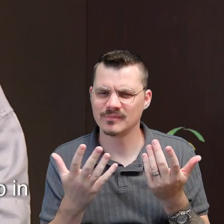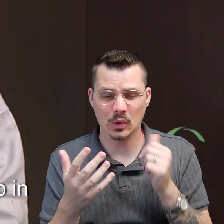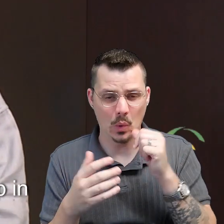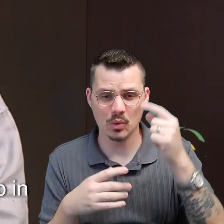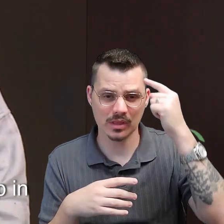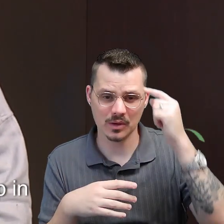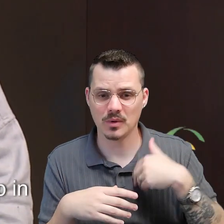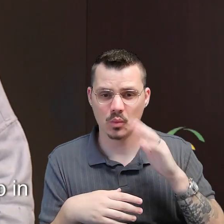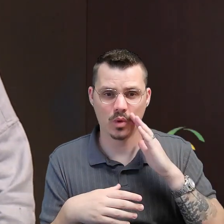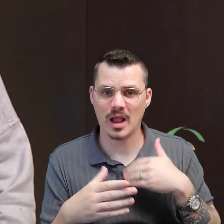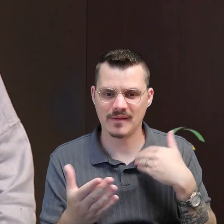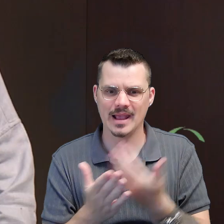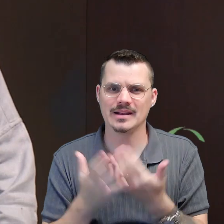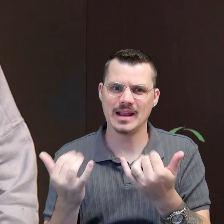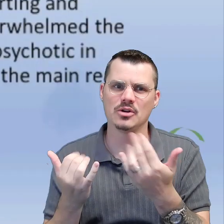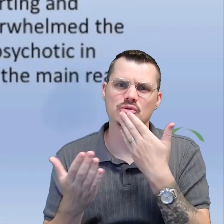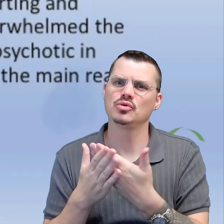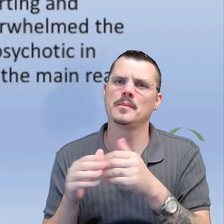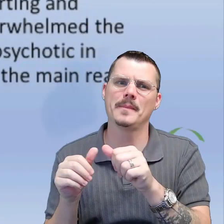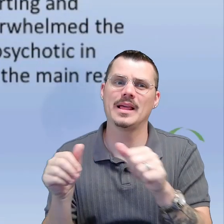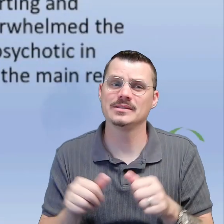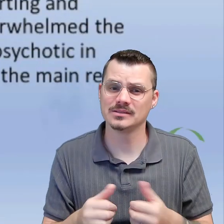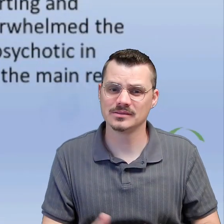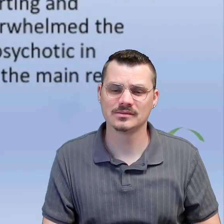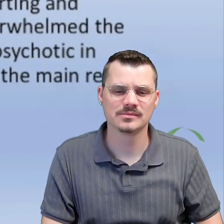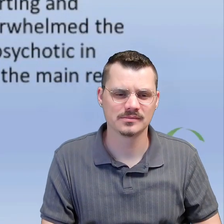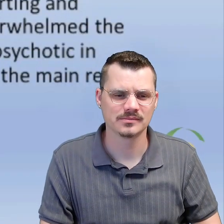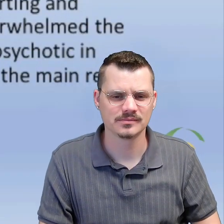I don't think we would have ended up in such a good place.